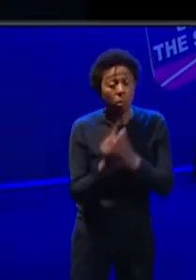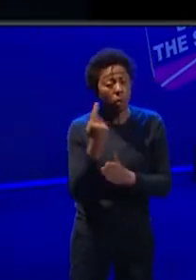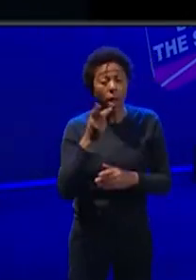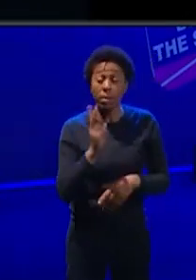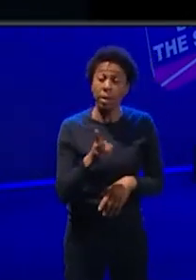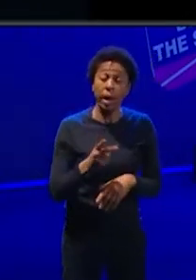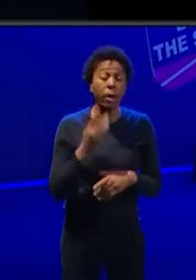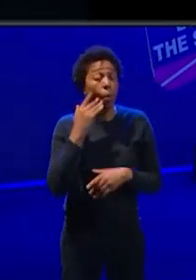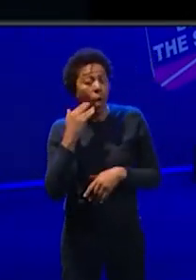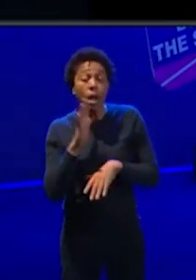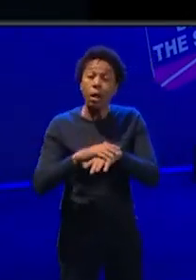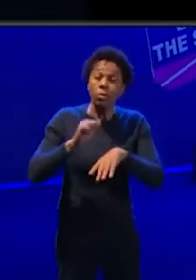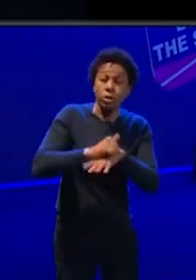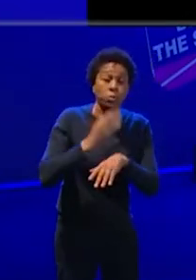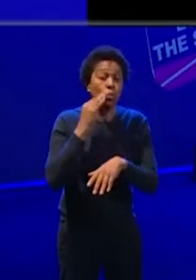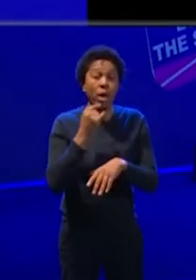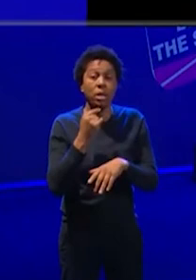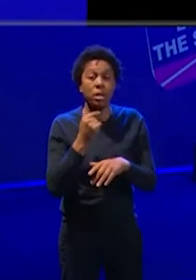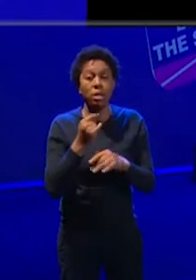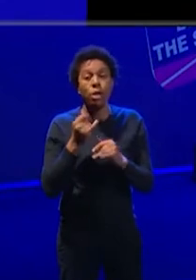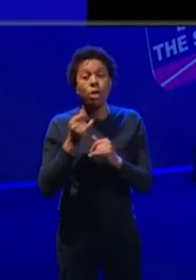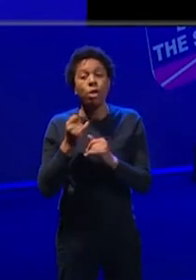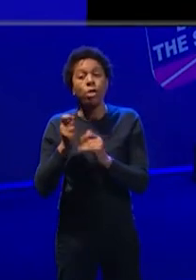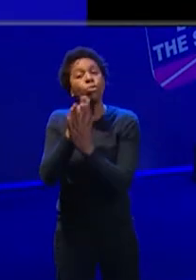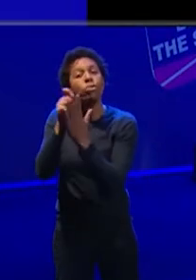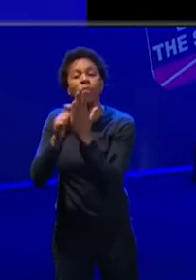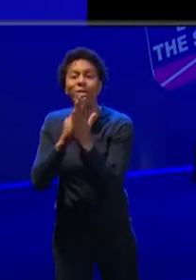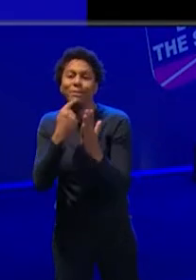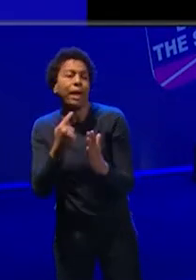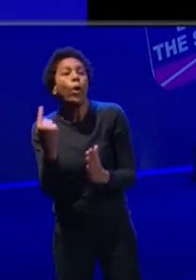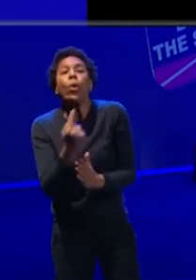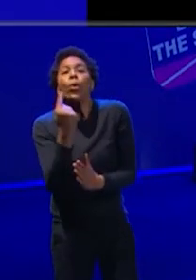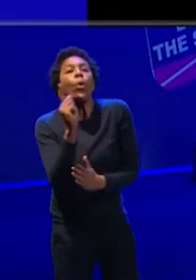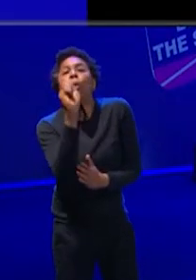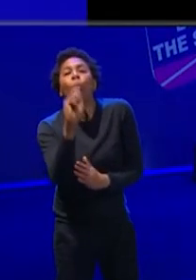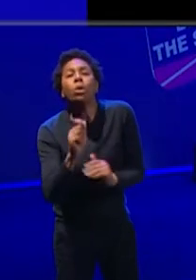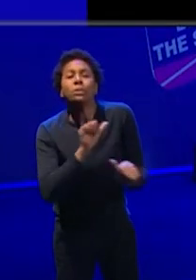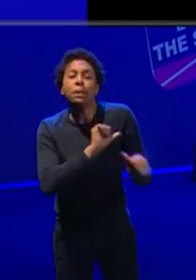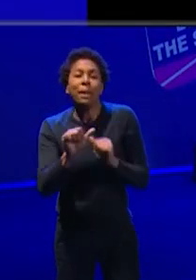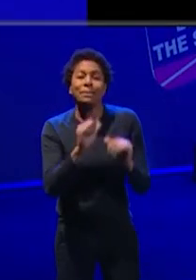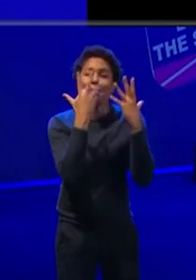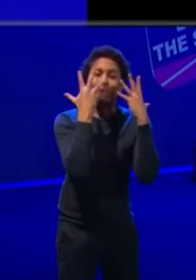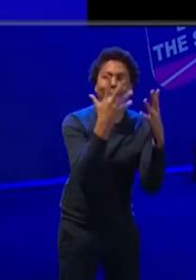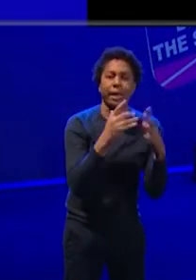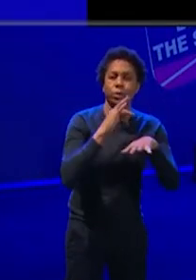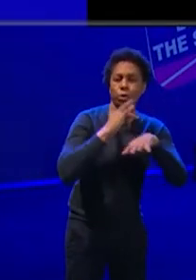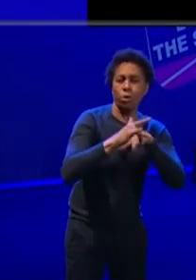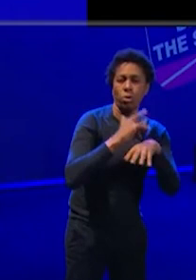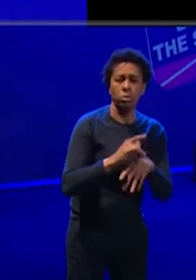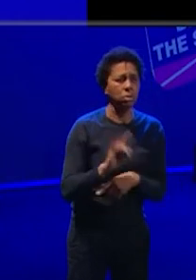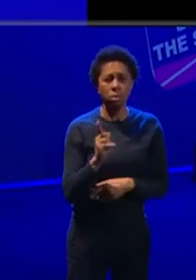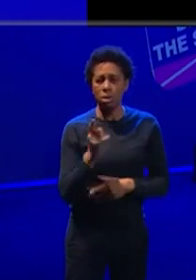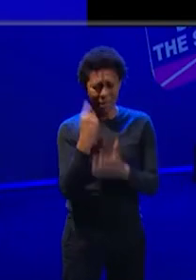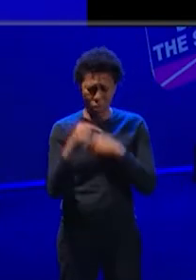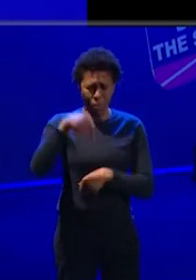they'll do their top 10 shows or their highlights of the year. And these people haven't gone out of zone one or gone into a certain